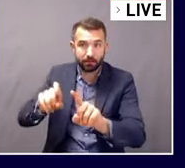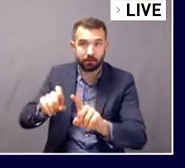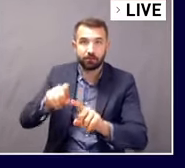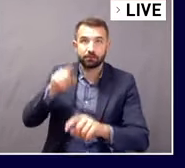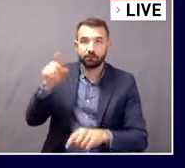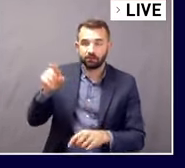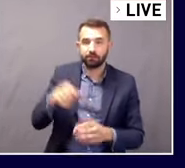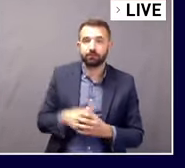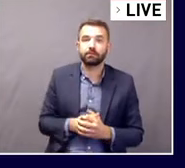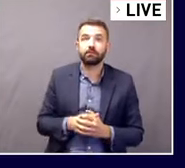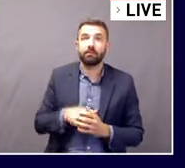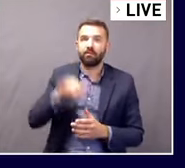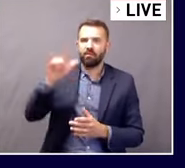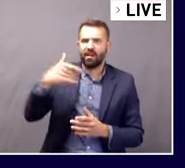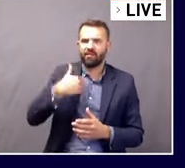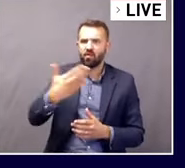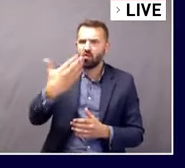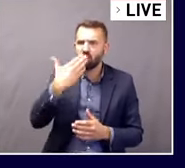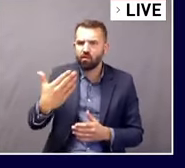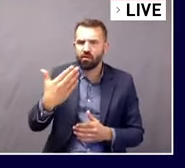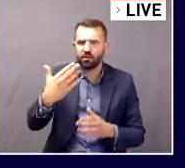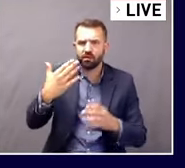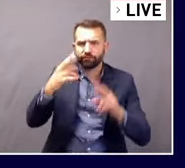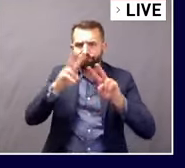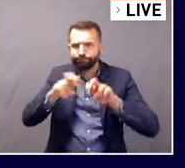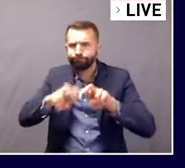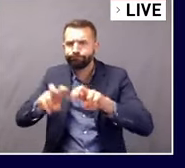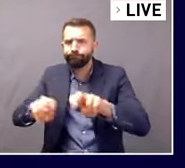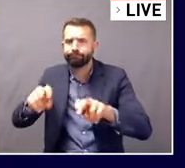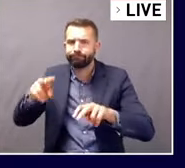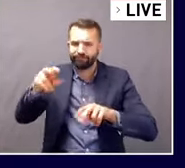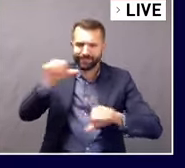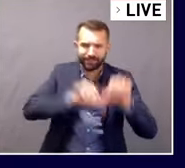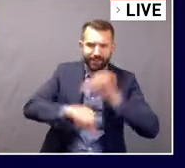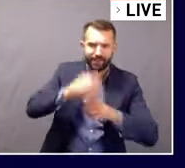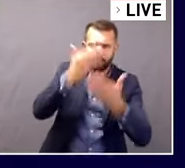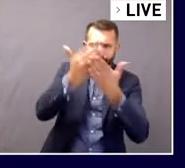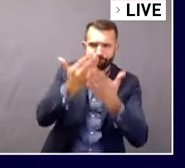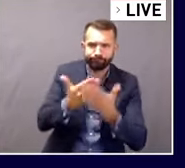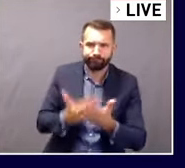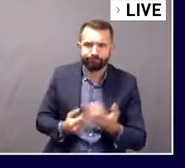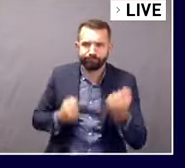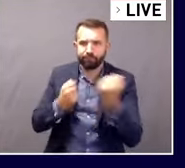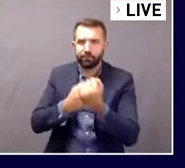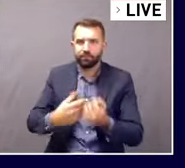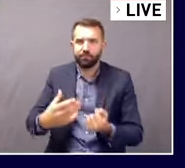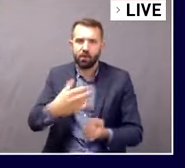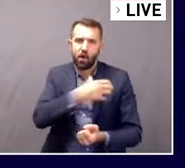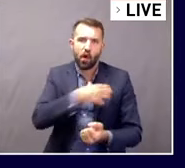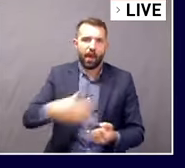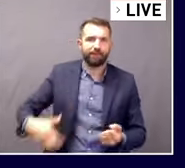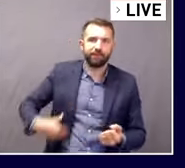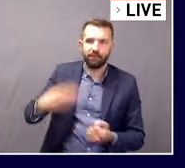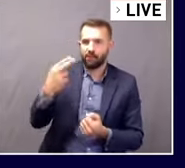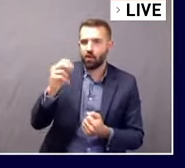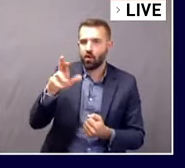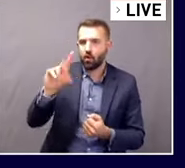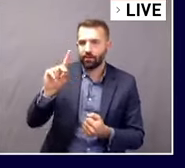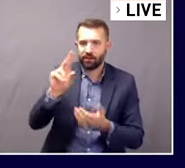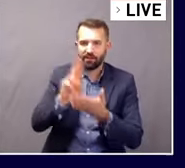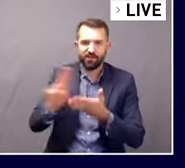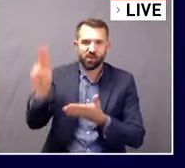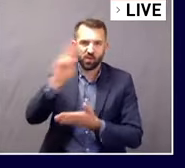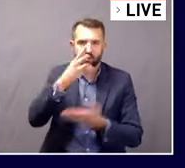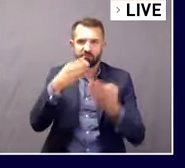a well-validated model created by scientists at the Harvard School of Public Health. They also keep the data updated with